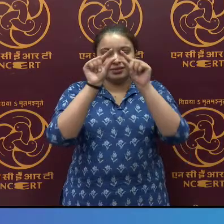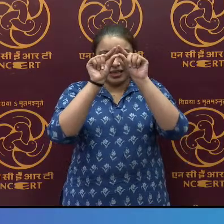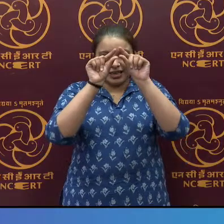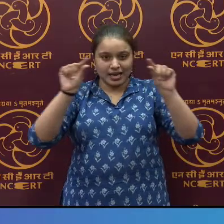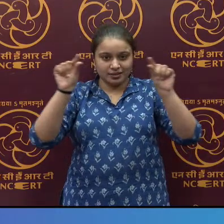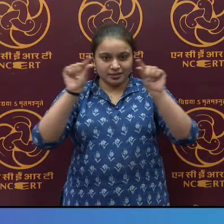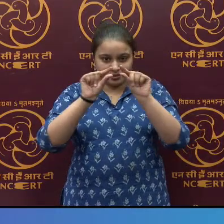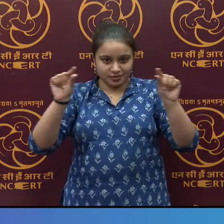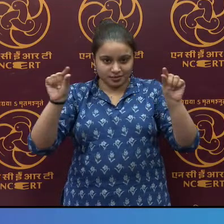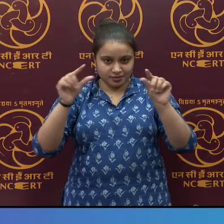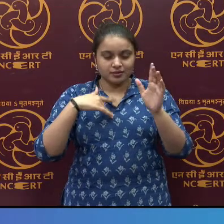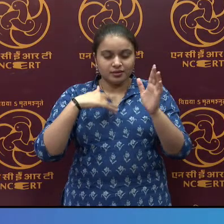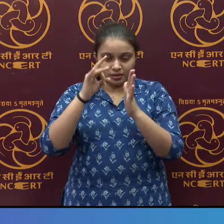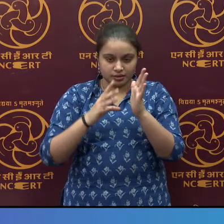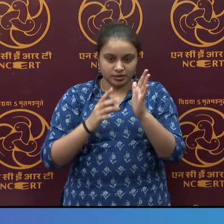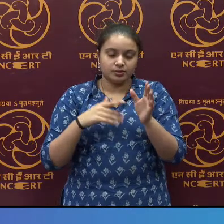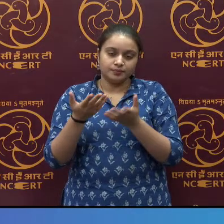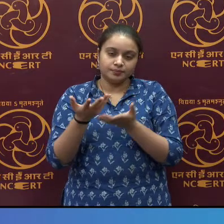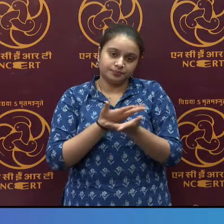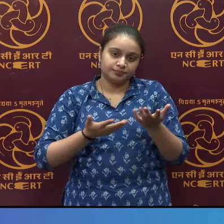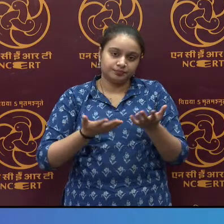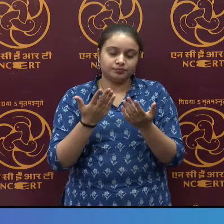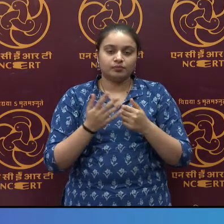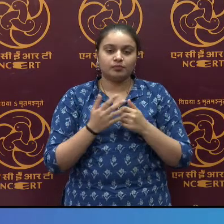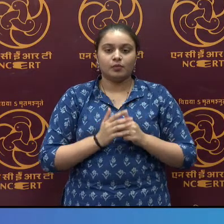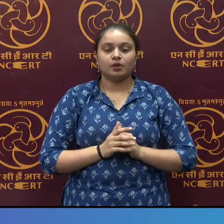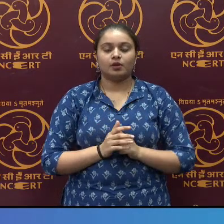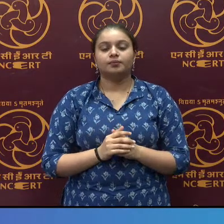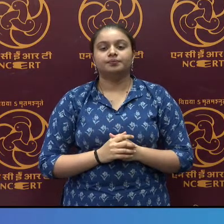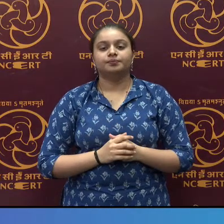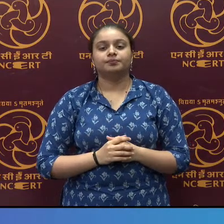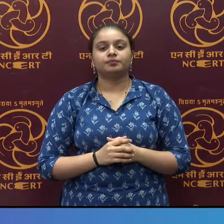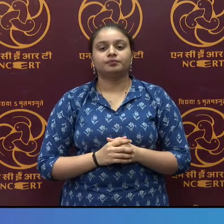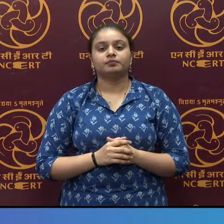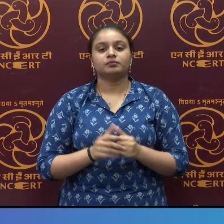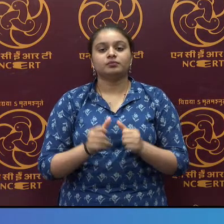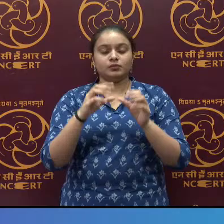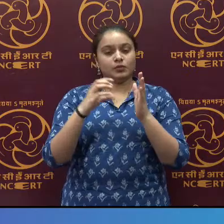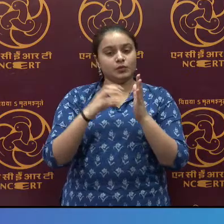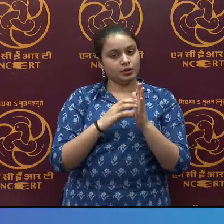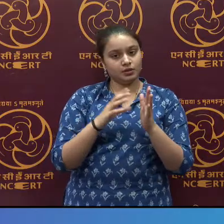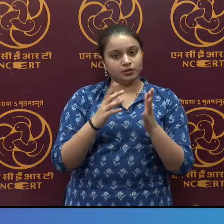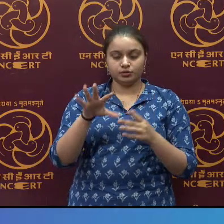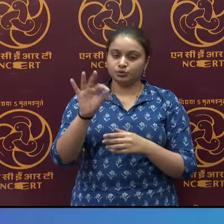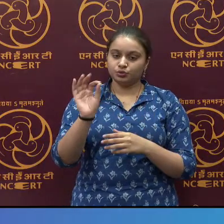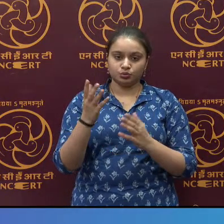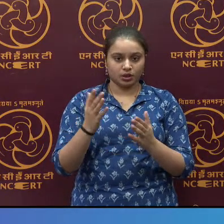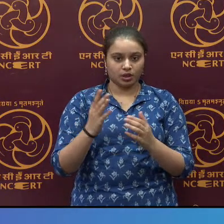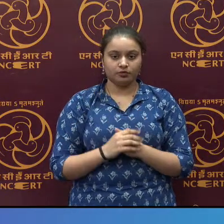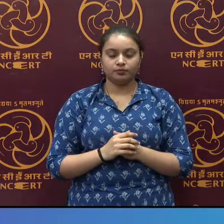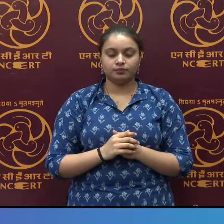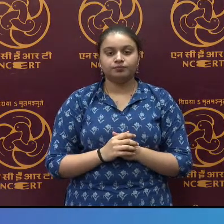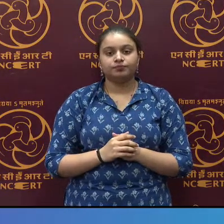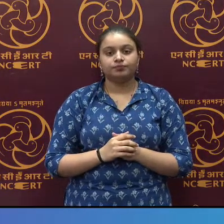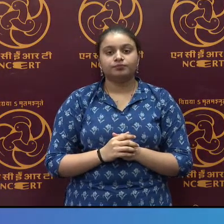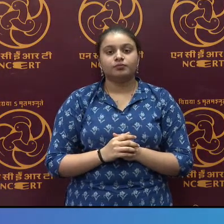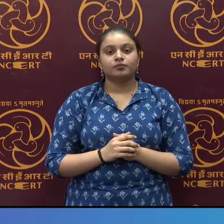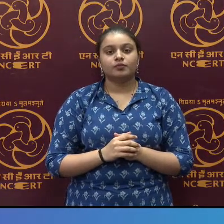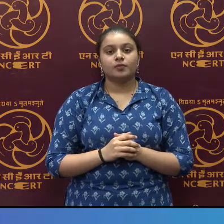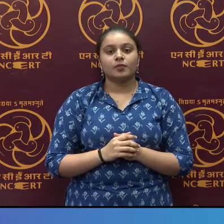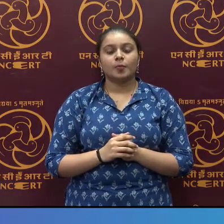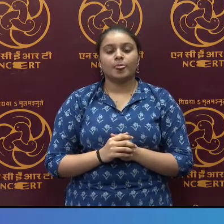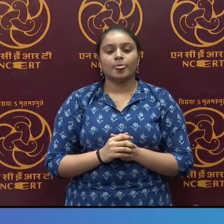We'll just discuss in detail. Okay, we'll take a look at that. When we are discussing particular articles, I'll just pick that up. So, in terms